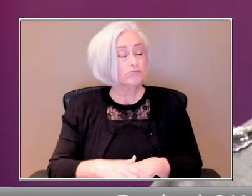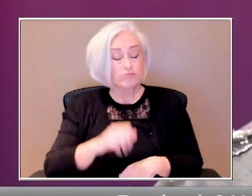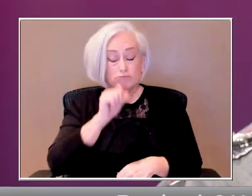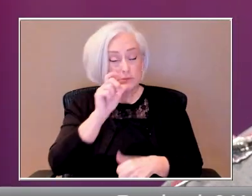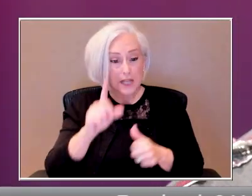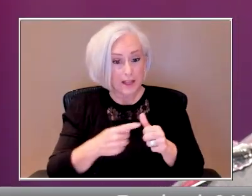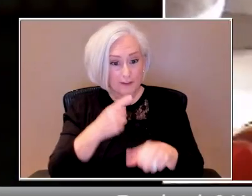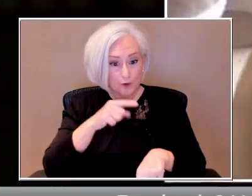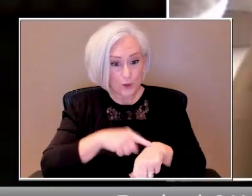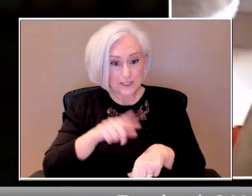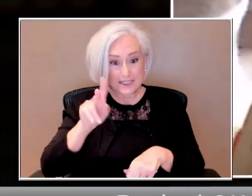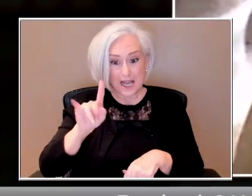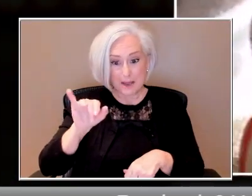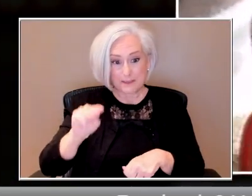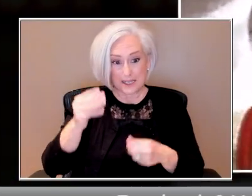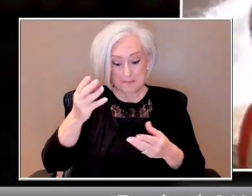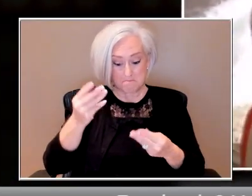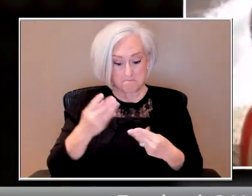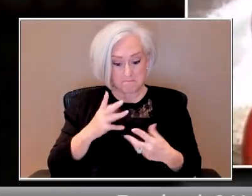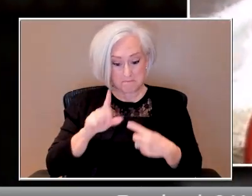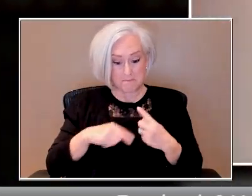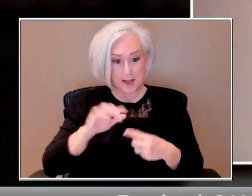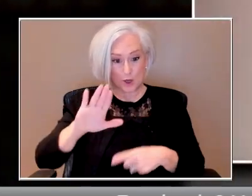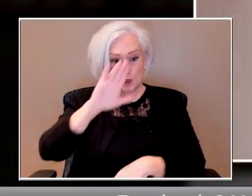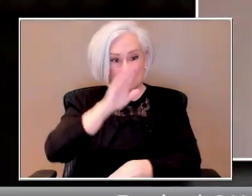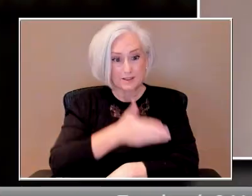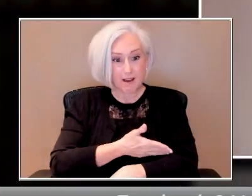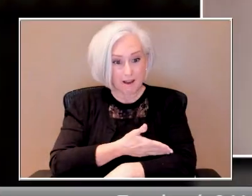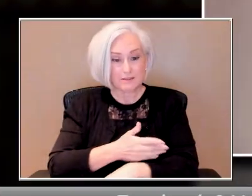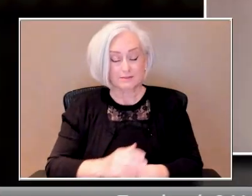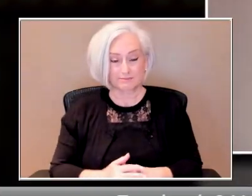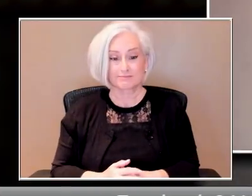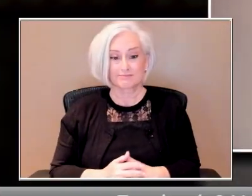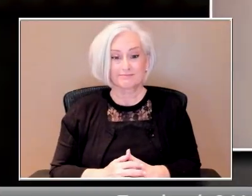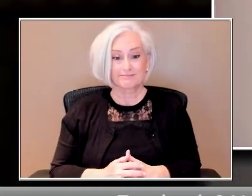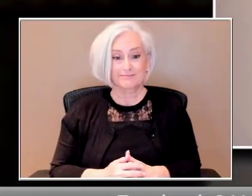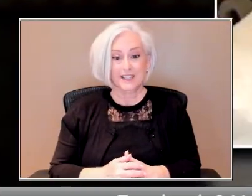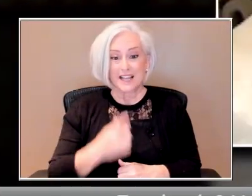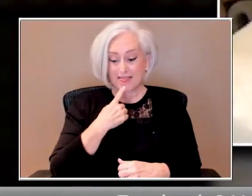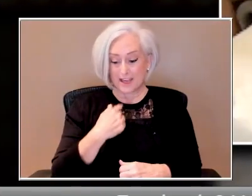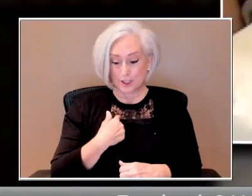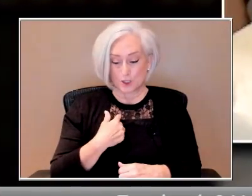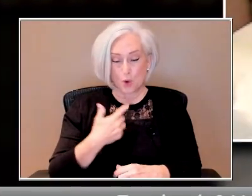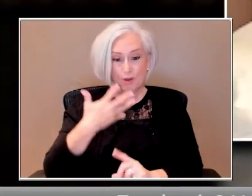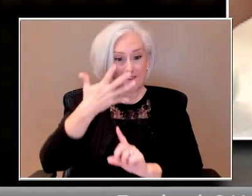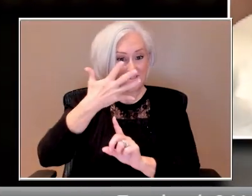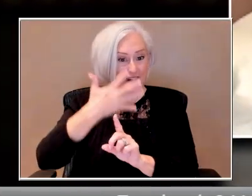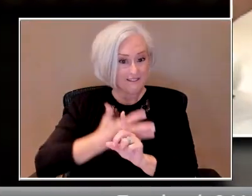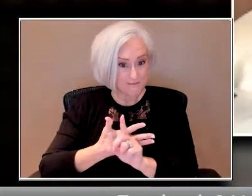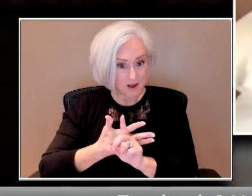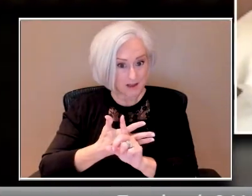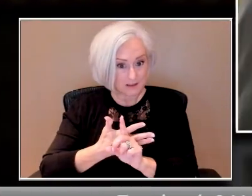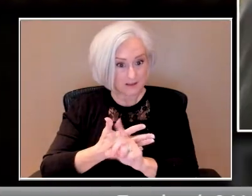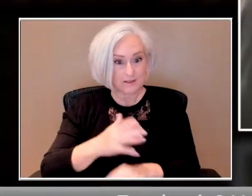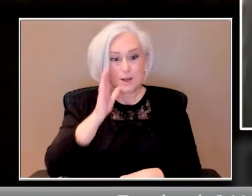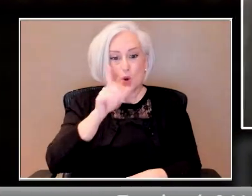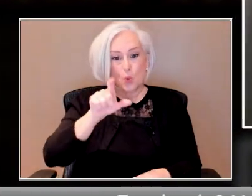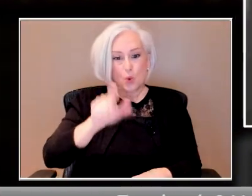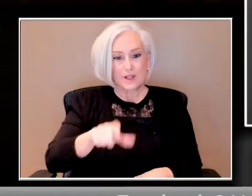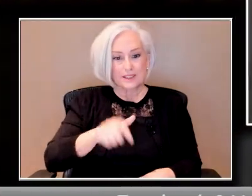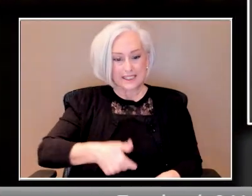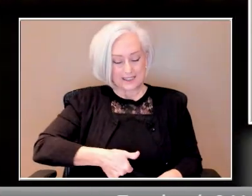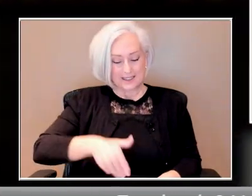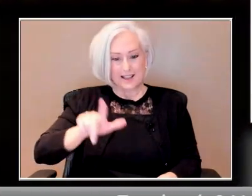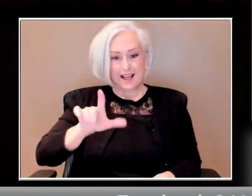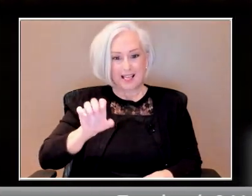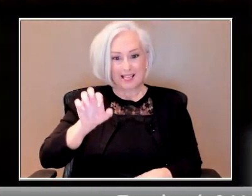told this about her son. Oh, goodness. And they told us at 5 months old that he would need a liver transplant. And if he didn't get that liver, he